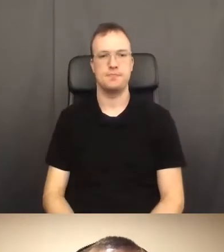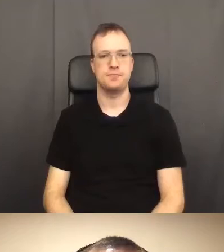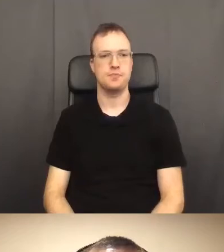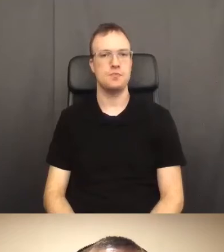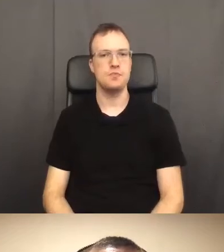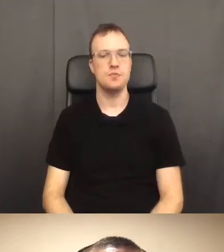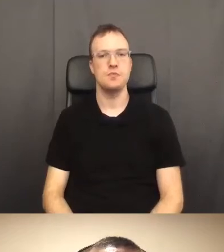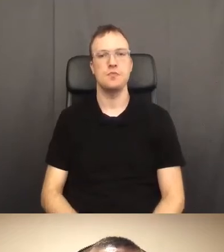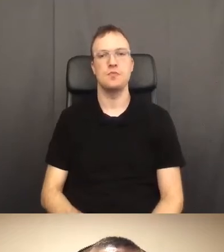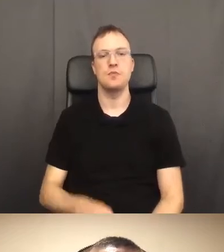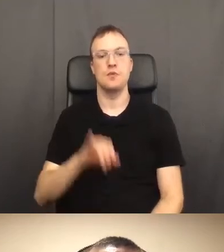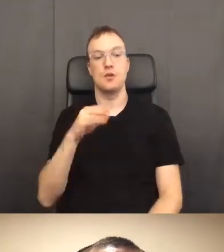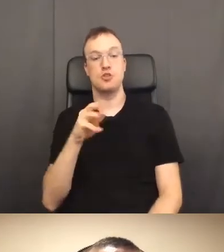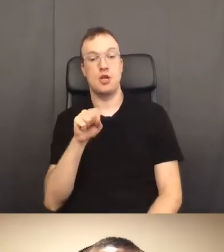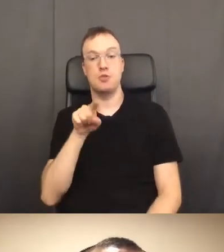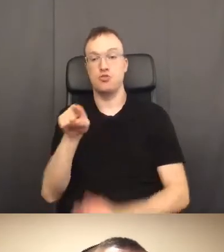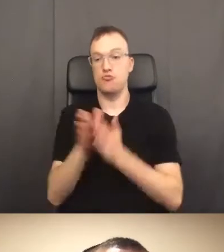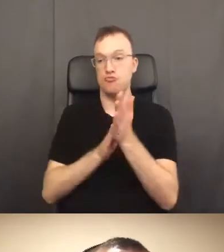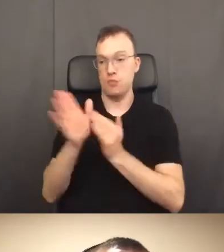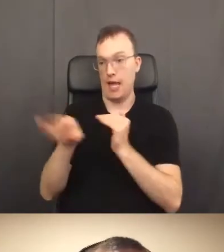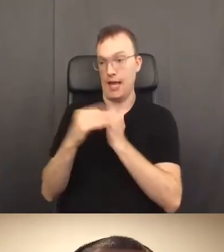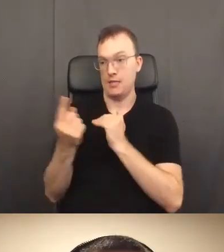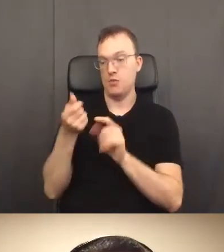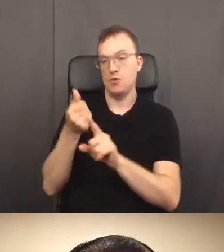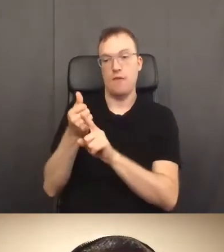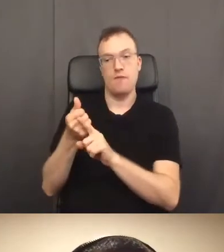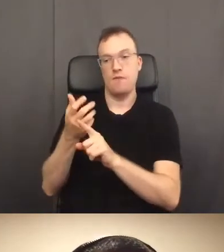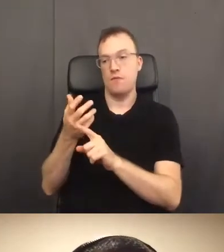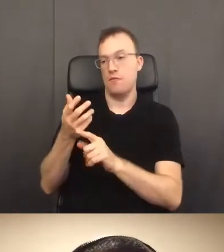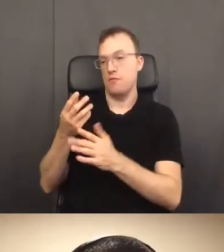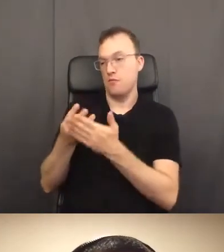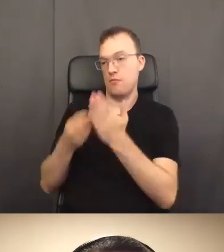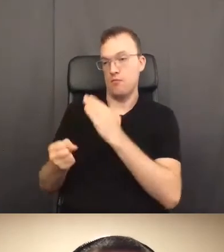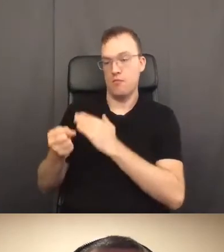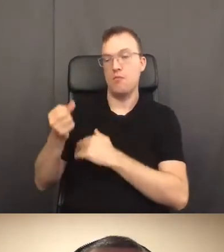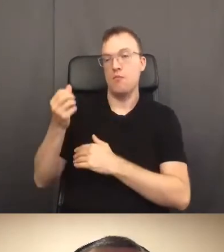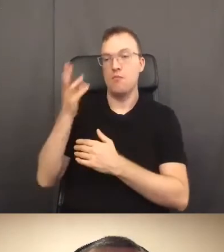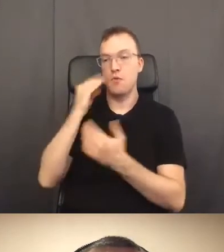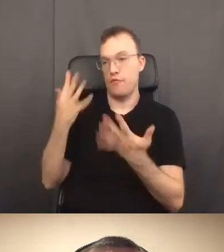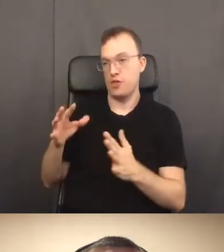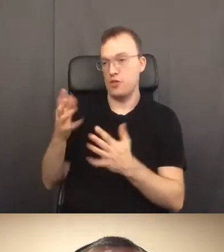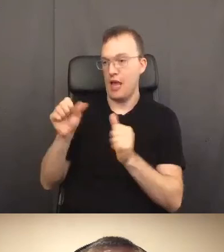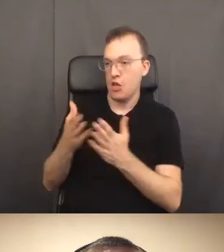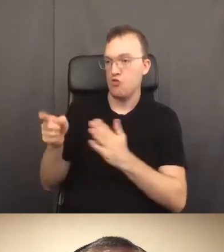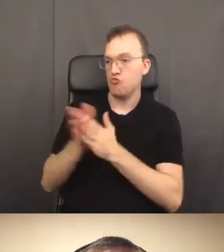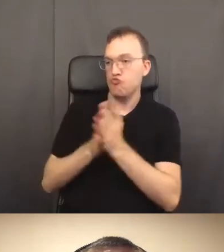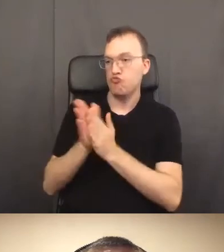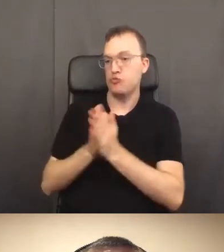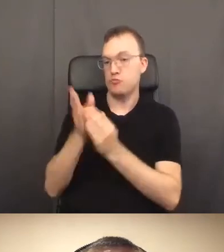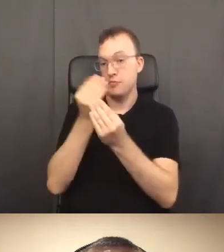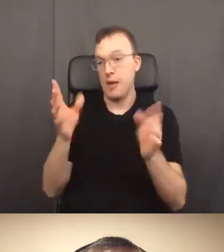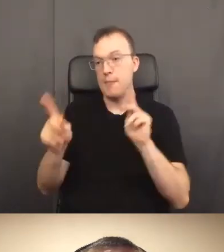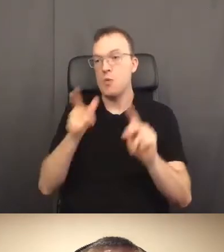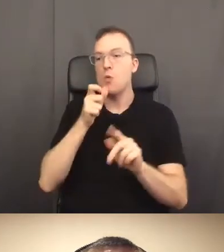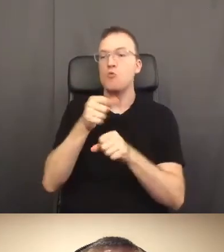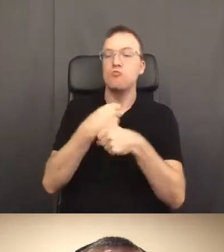And James, is there anything you would like to add to that as somebody who's been incarcerated? Is there anything you would like people to know that want to do work or make